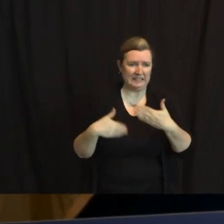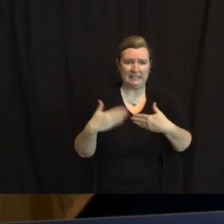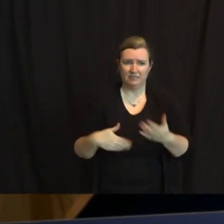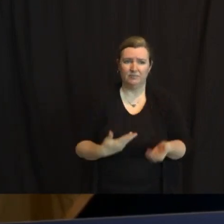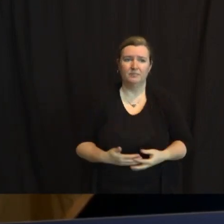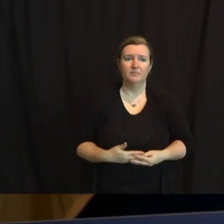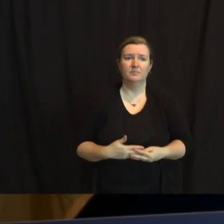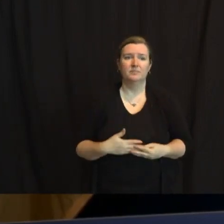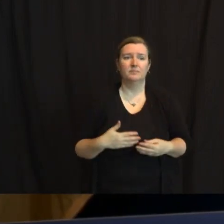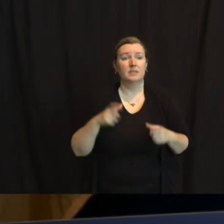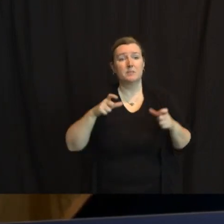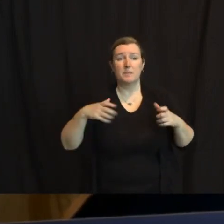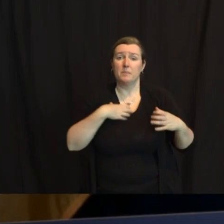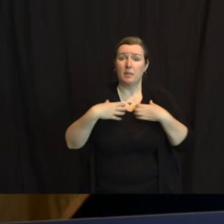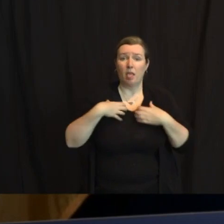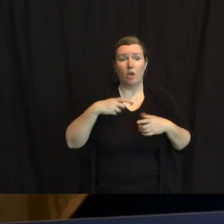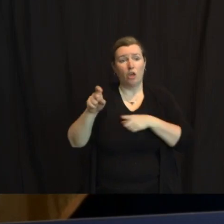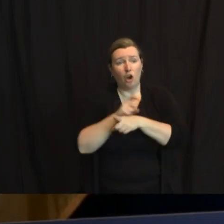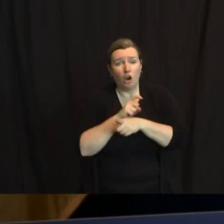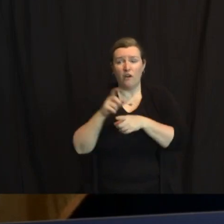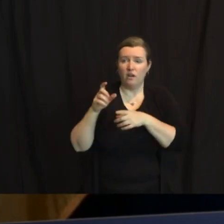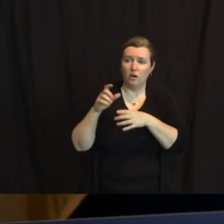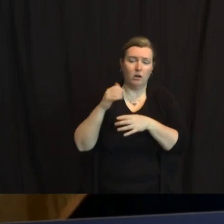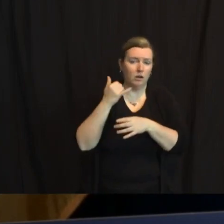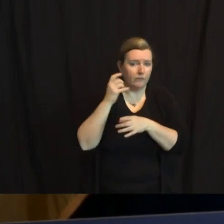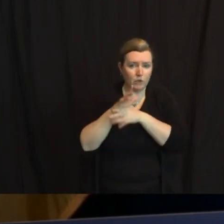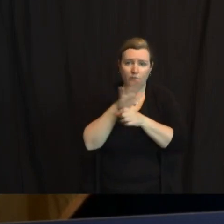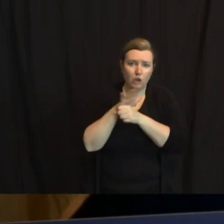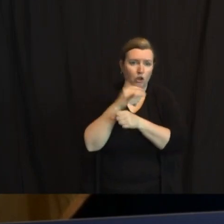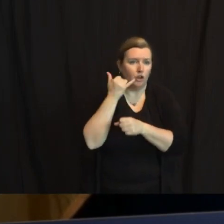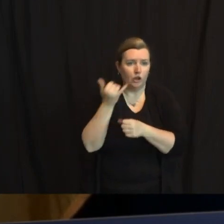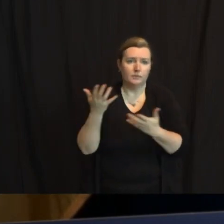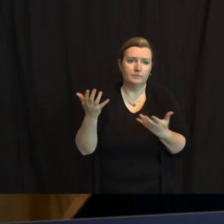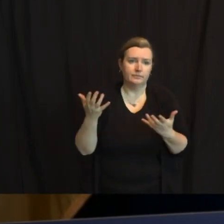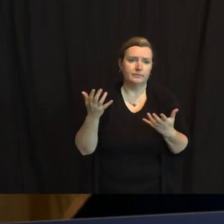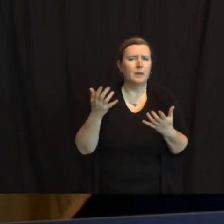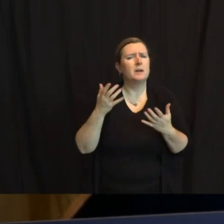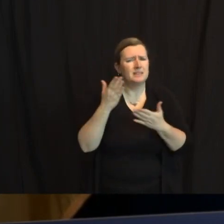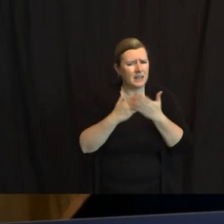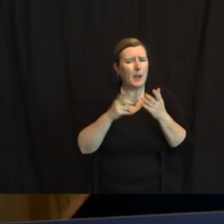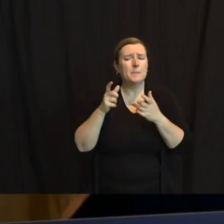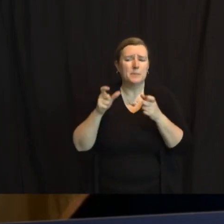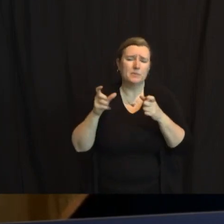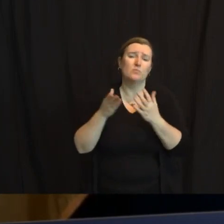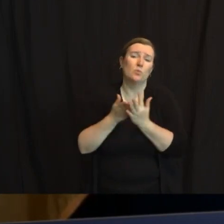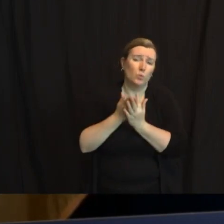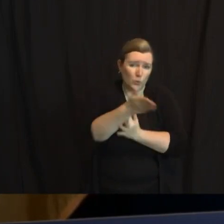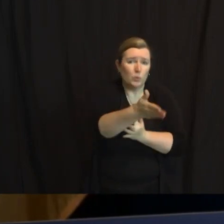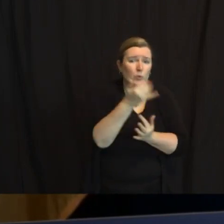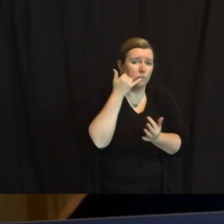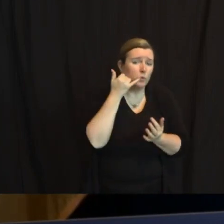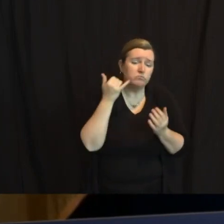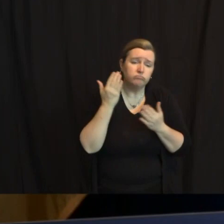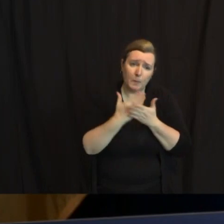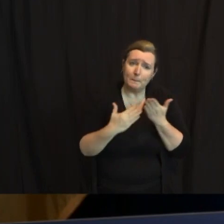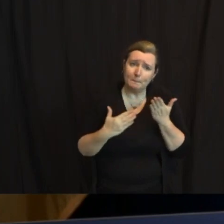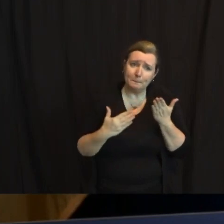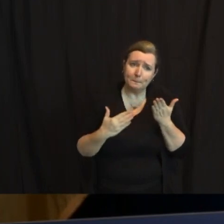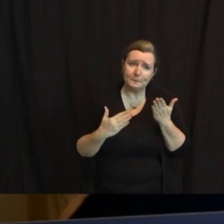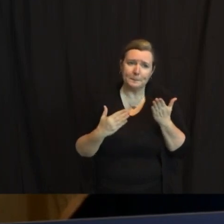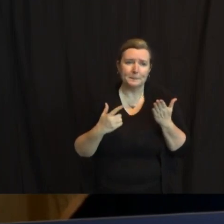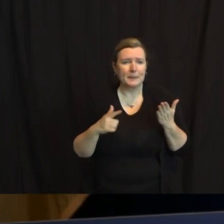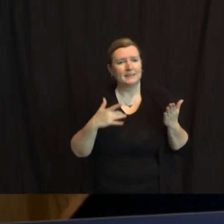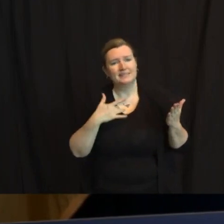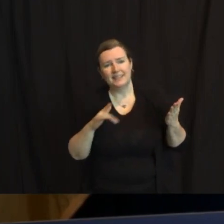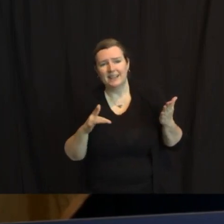it from what you hear, but our claims agents are taking calls every single day. But most of them are still generic, general questions,